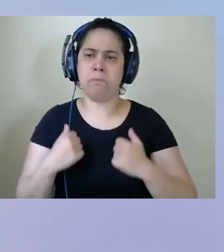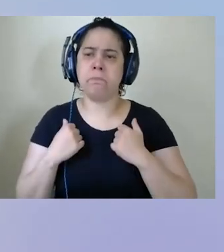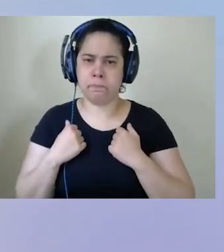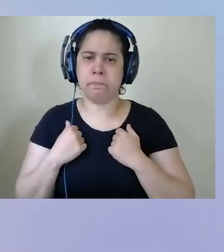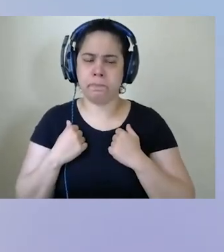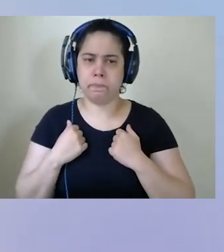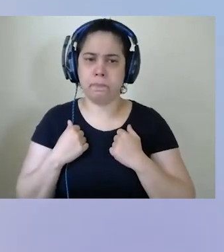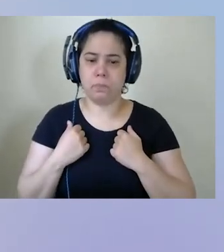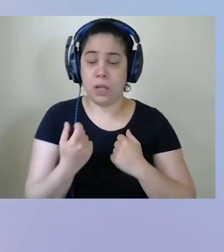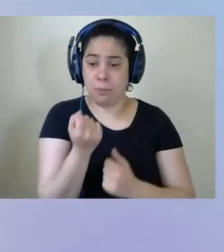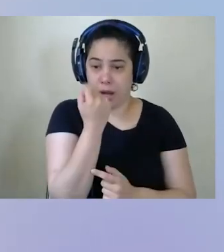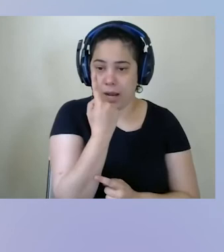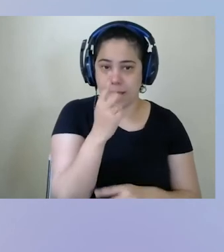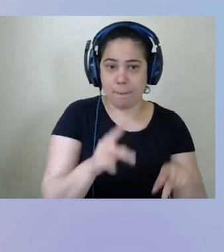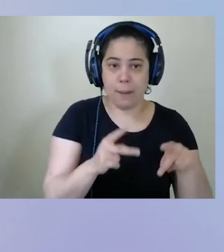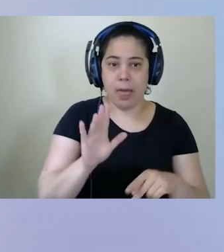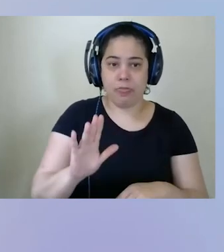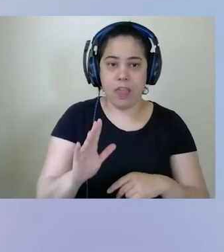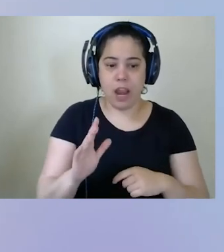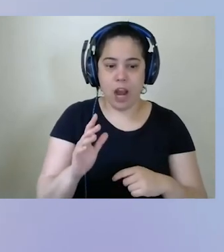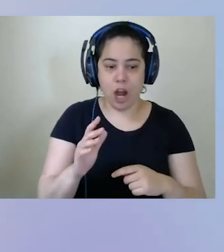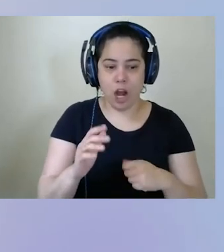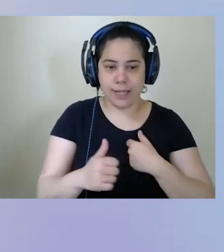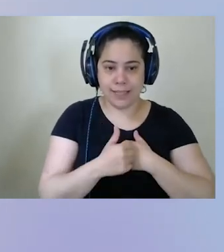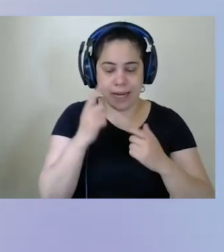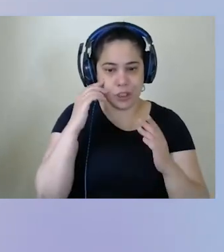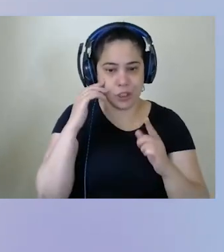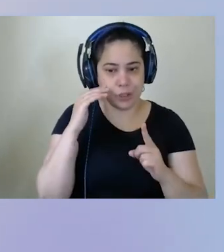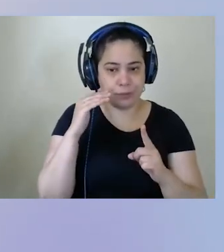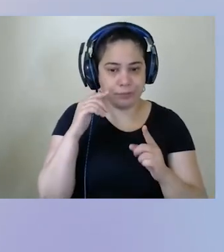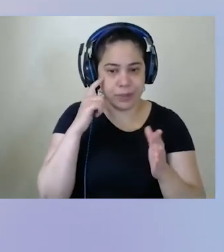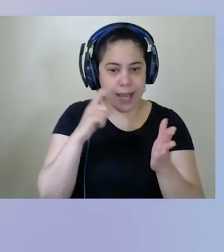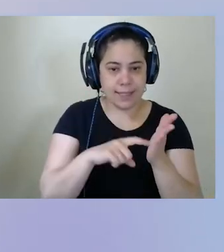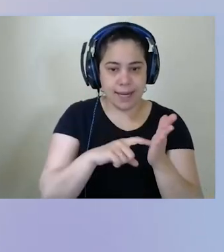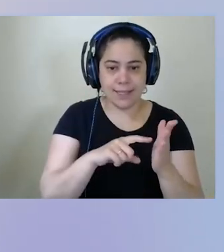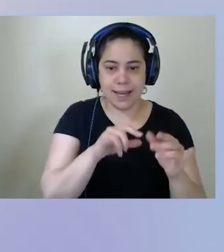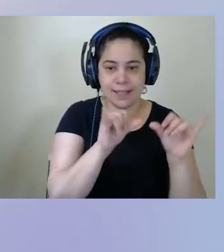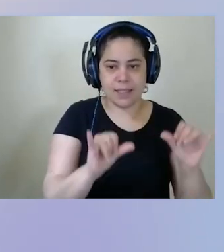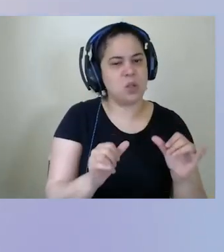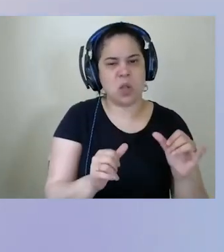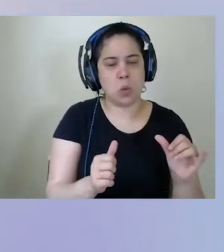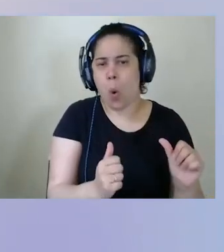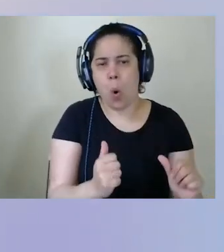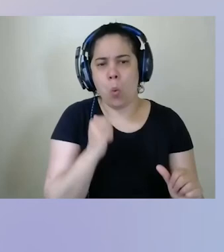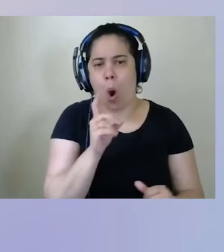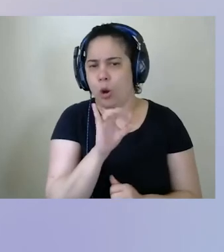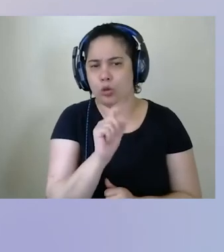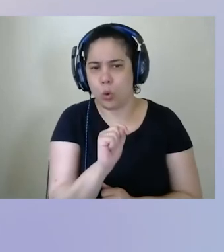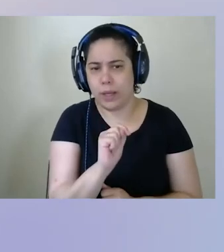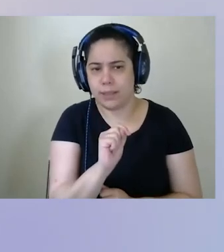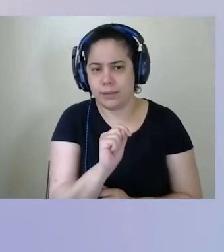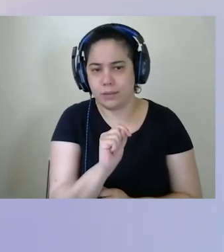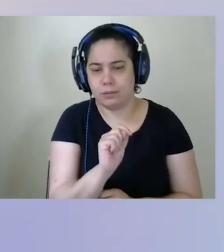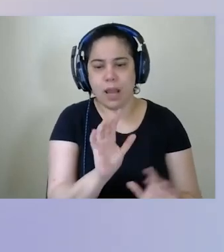everyone else's threat detection system would take over and they wouldn't do it, at least on this level, and without a moral implication, just